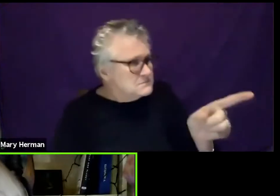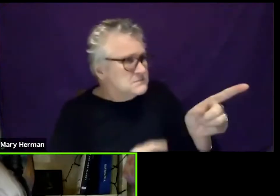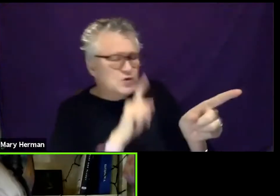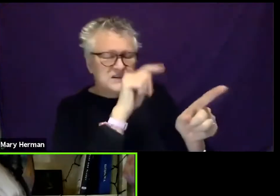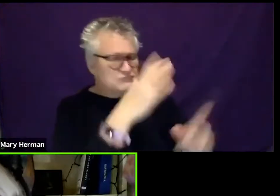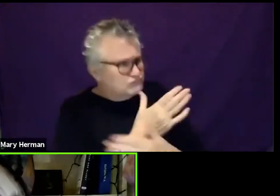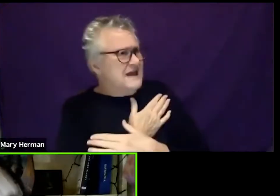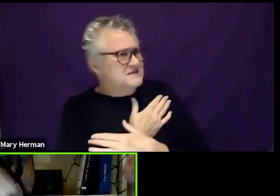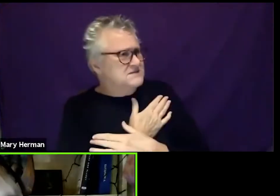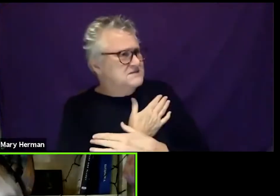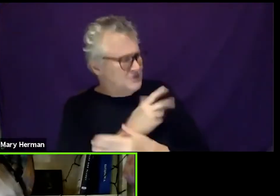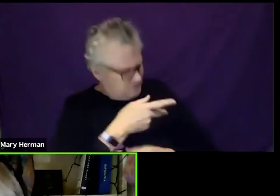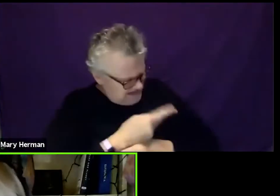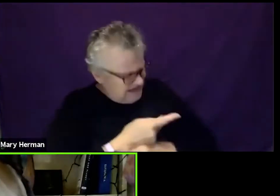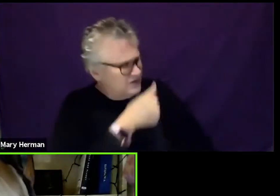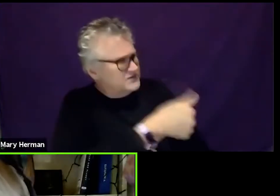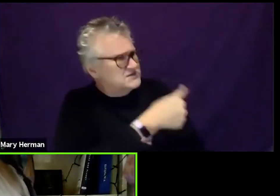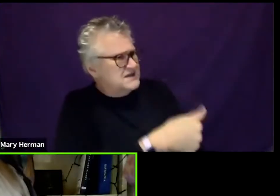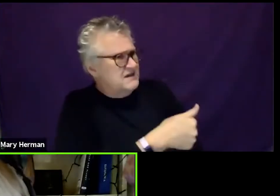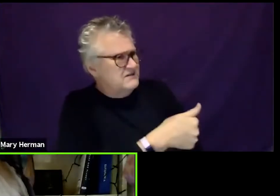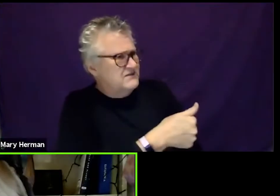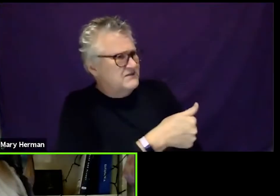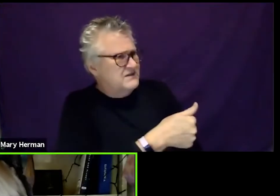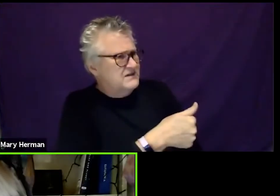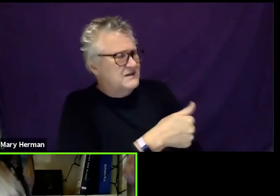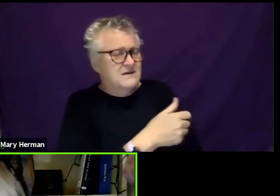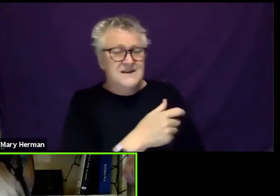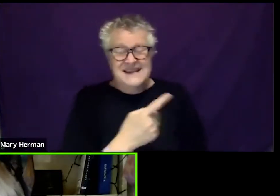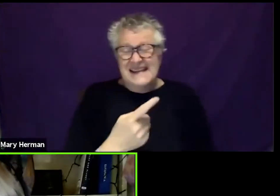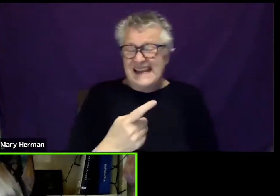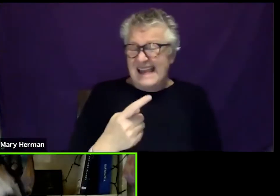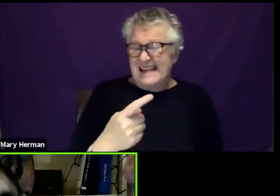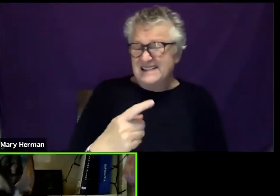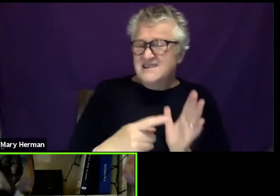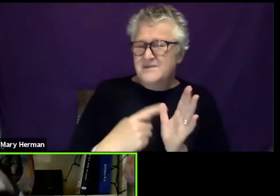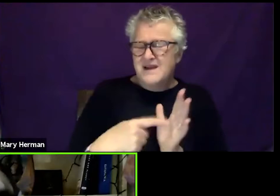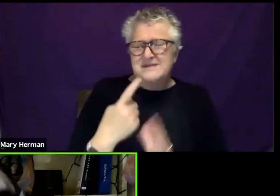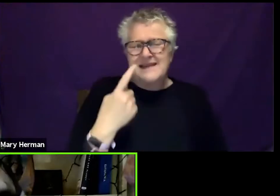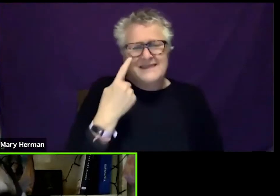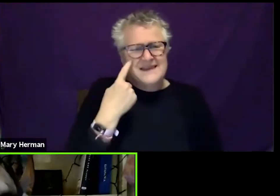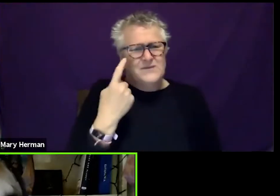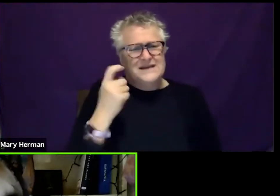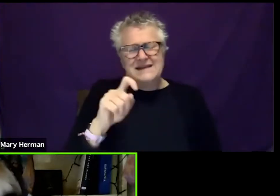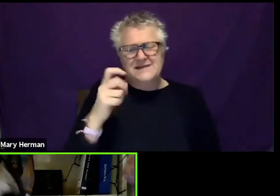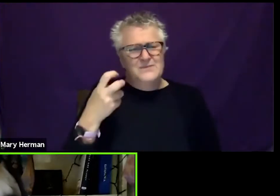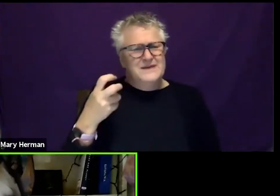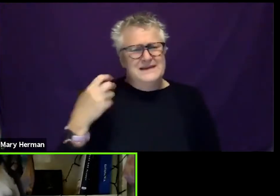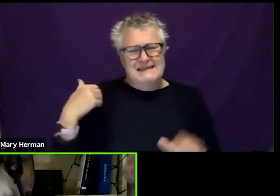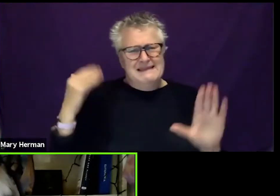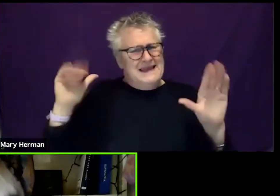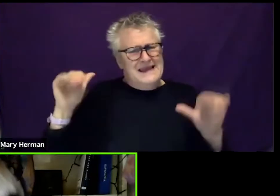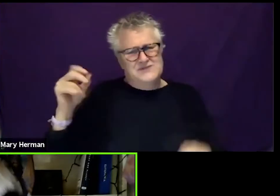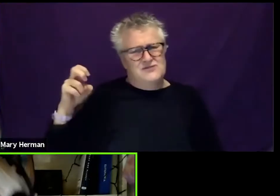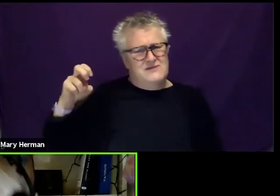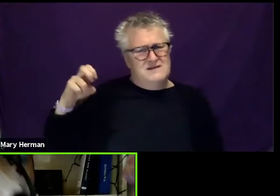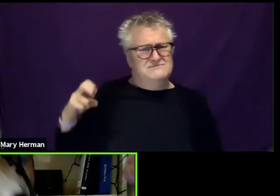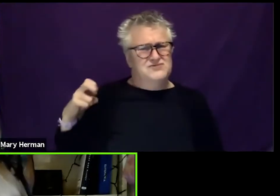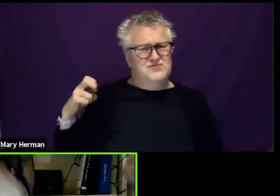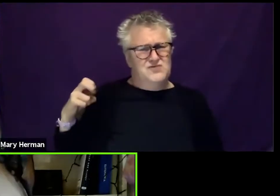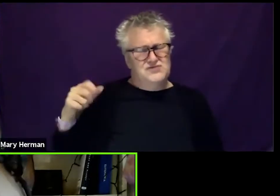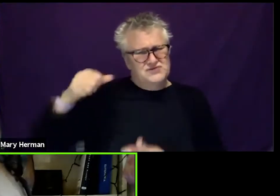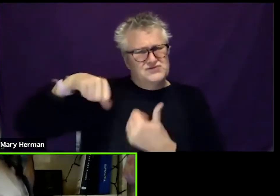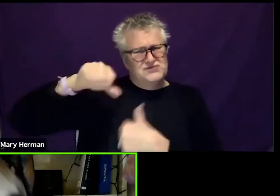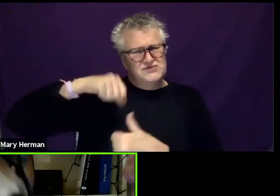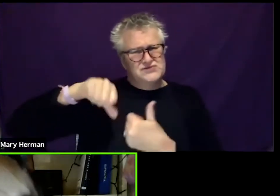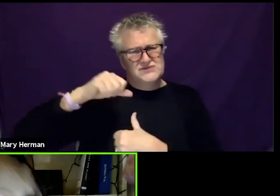yourself. And sometimes I think we need to be that little nagging voice for each other and just say, actually, you need to look after yourself because you're not doing that